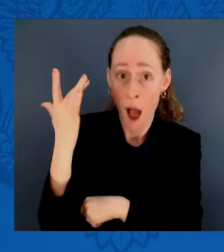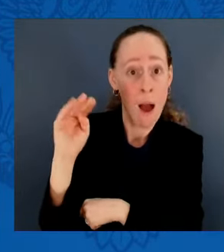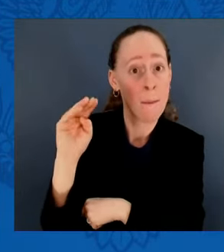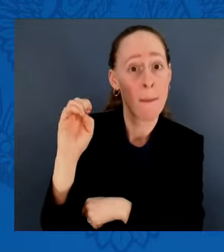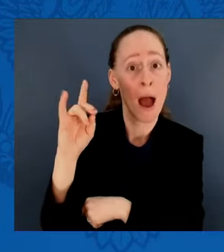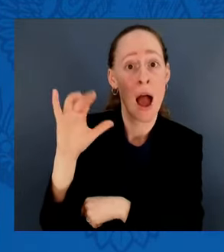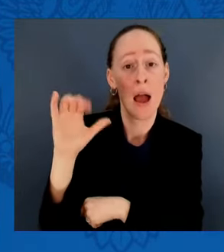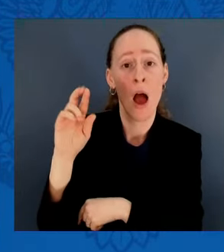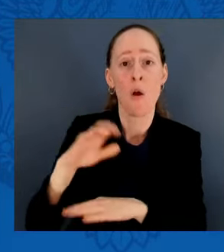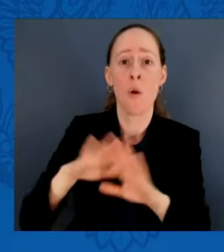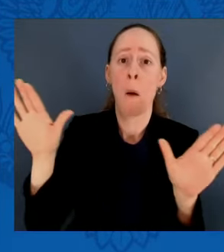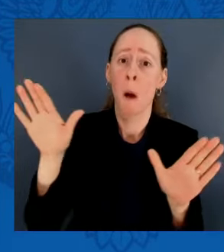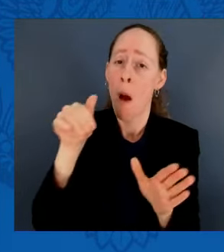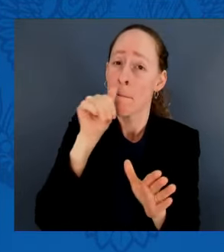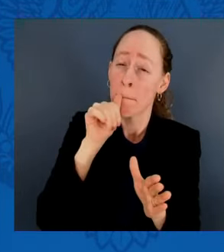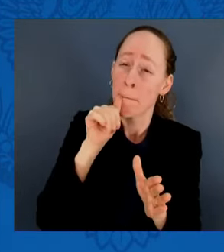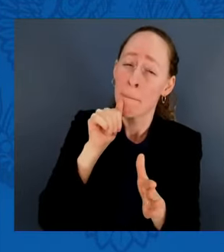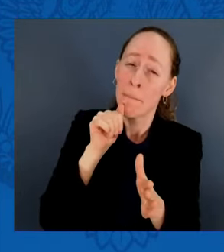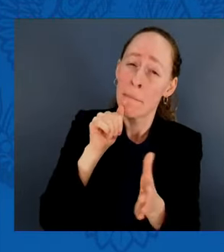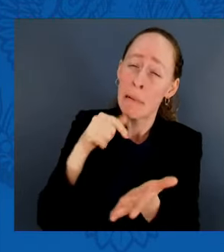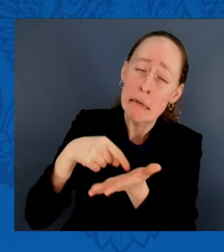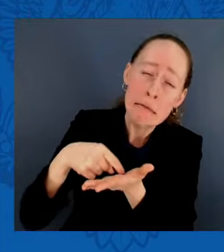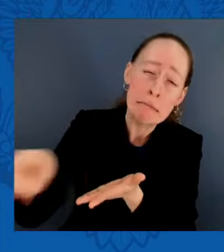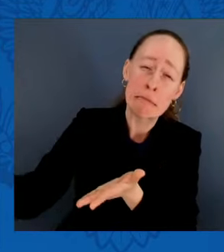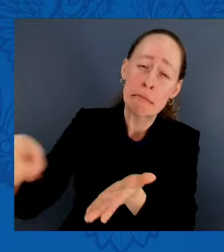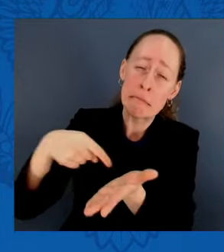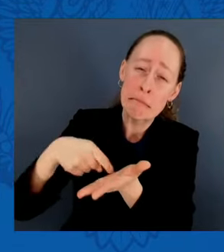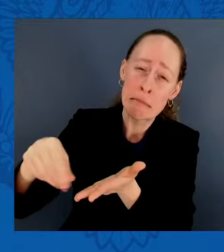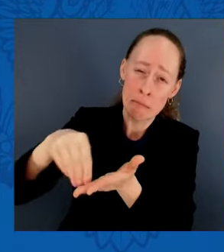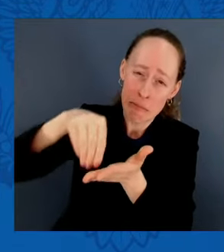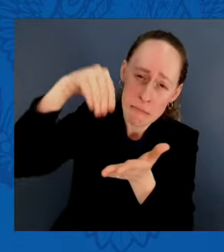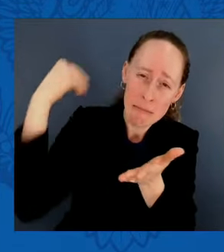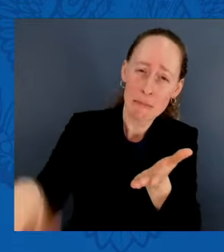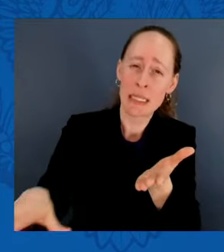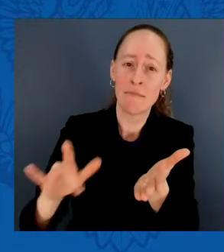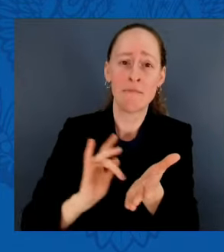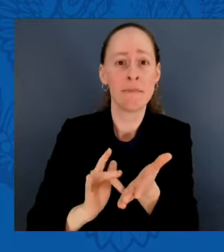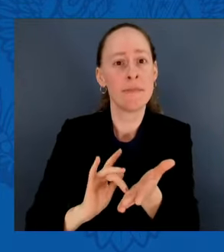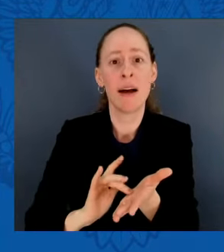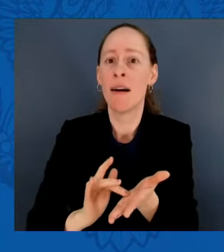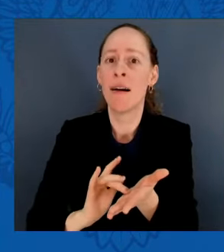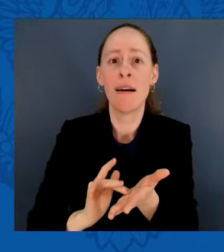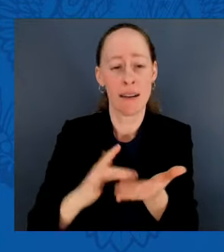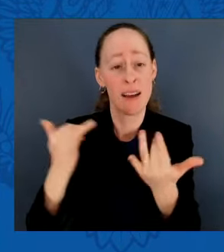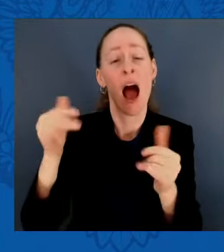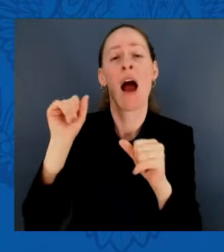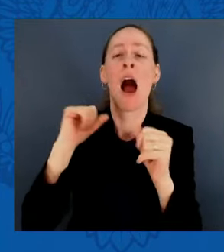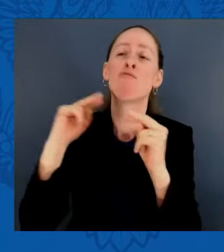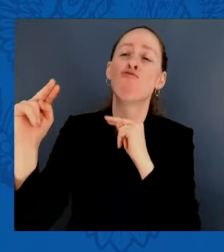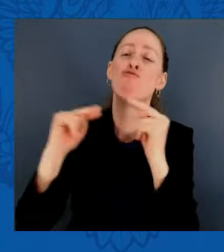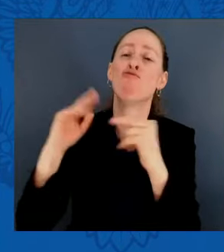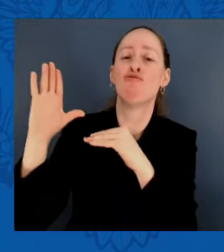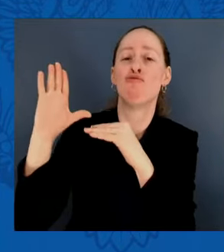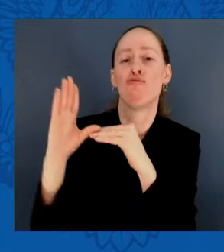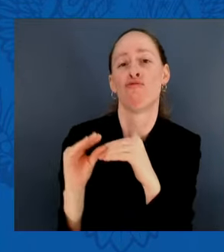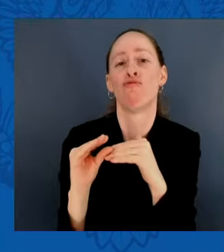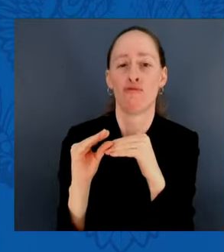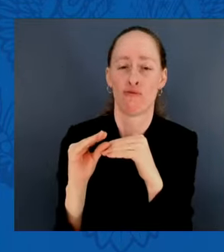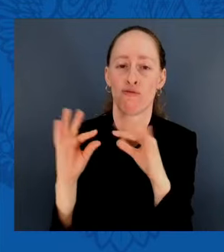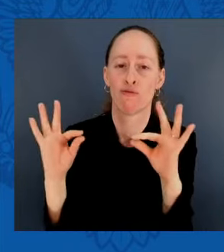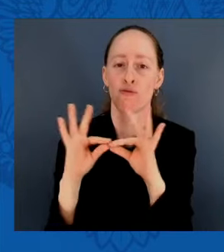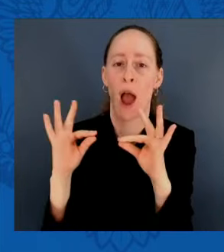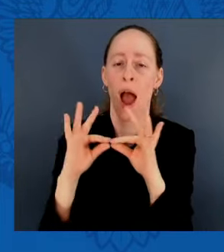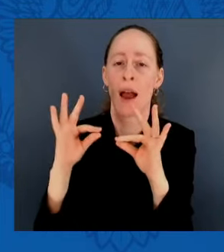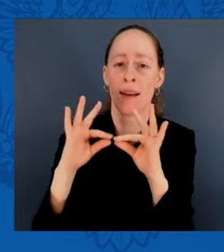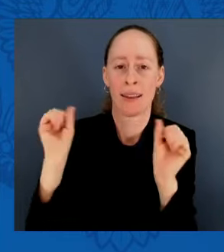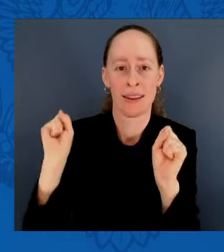Medicare is negotiating lower prices for some of the costliest drugs on the market that treat everything from heart disease to arthritis. It's now time to go